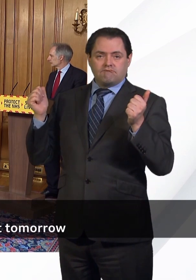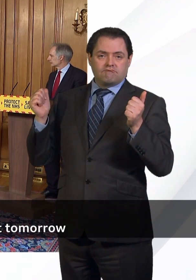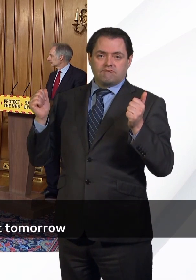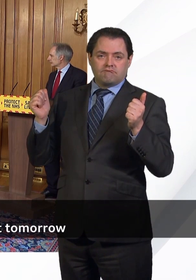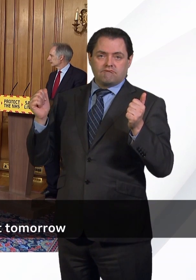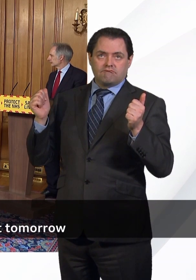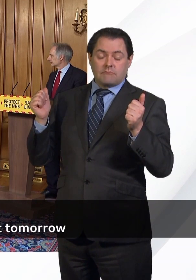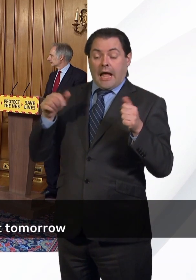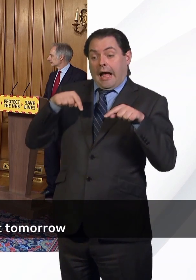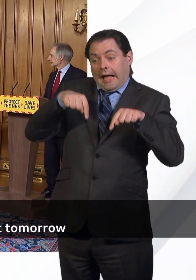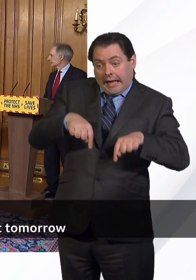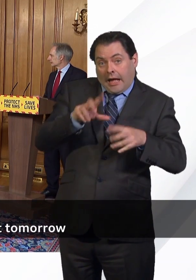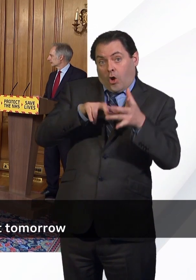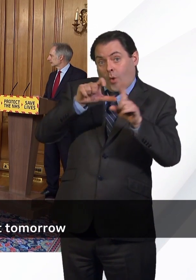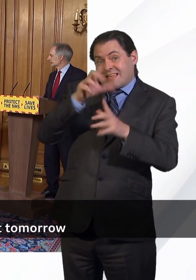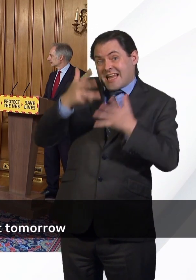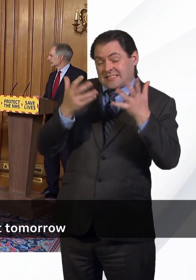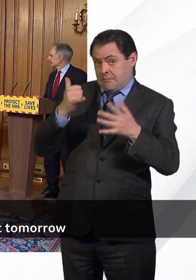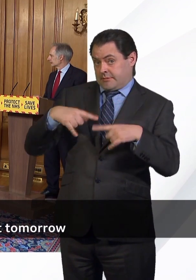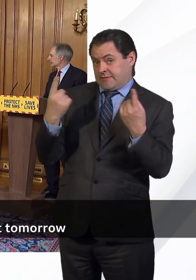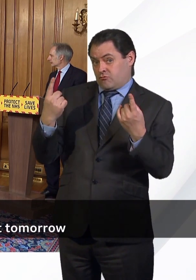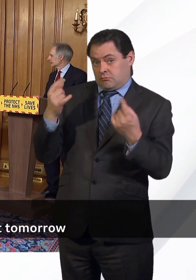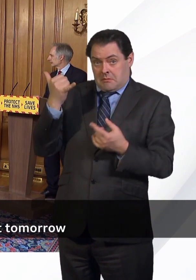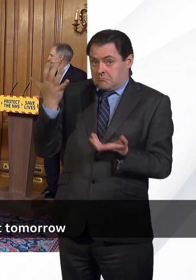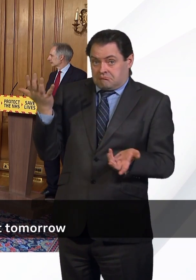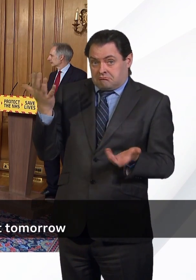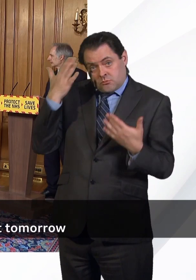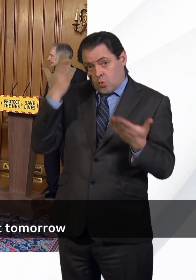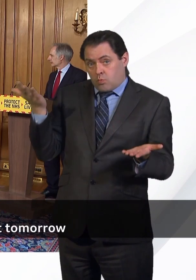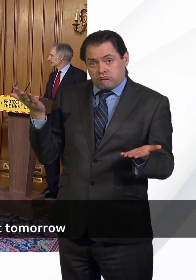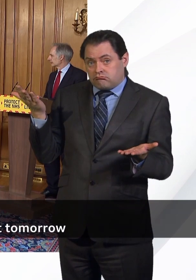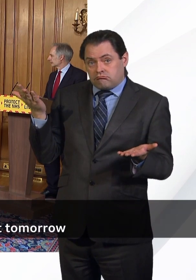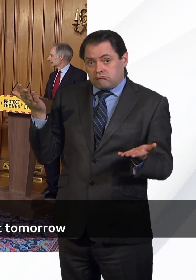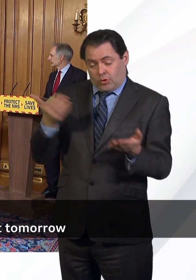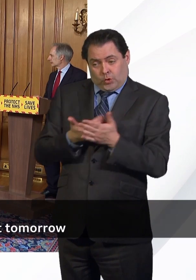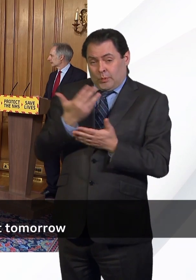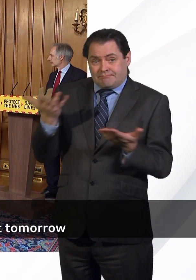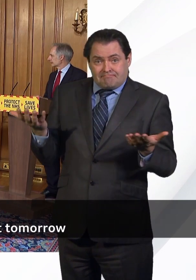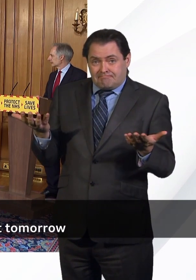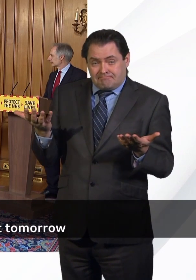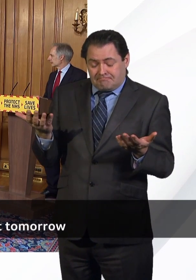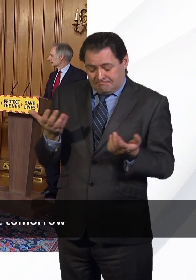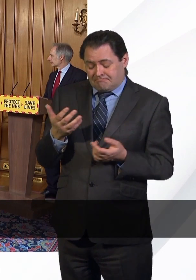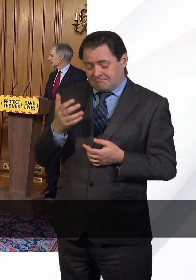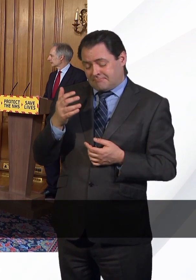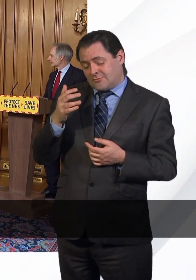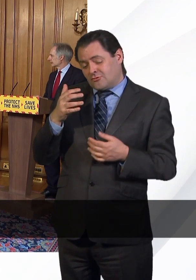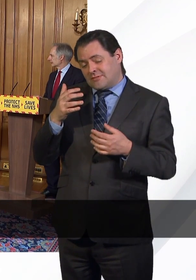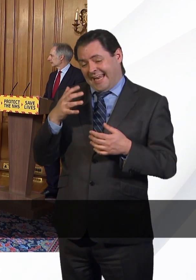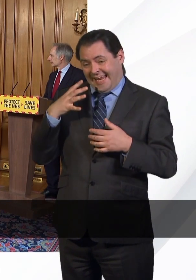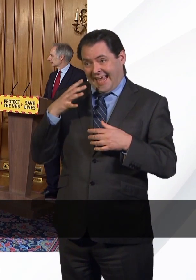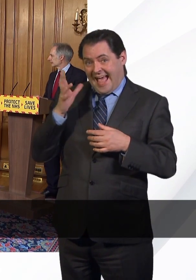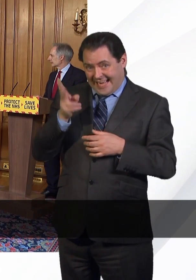follow that that's going to be the case with COVID-19. We do not know at this point. We will have to simply